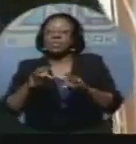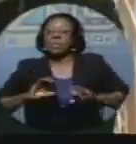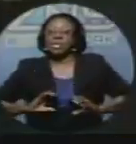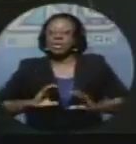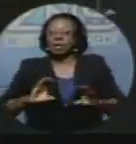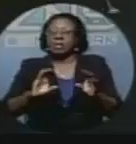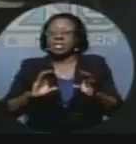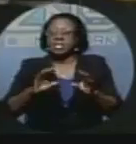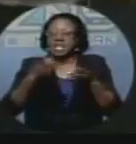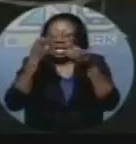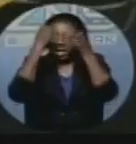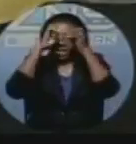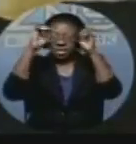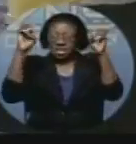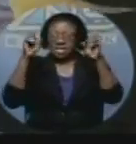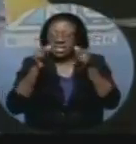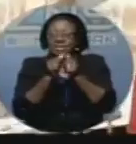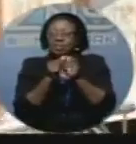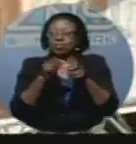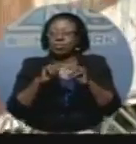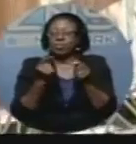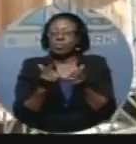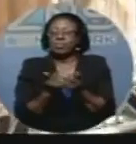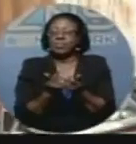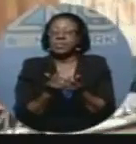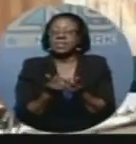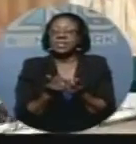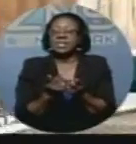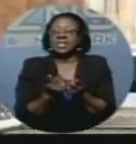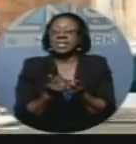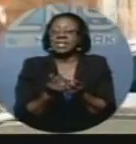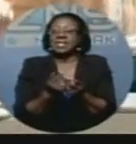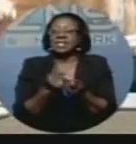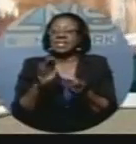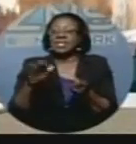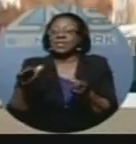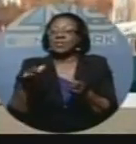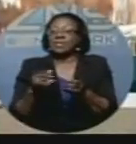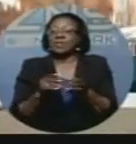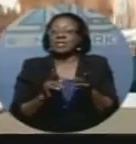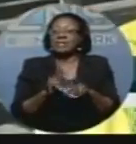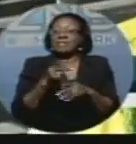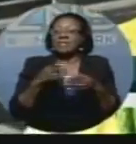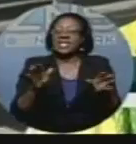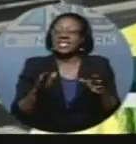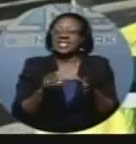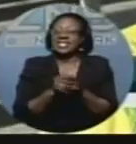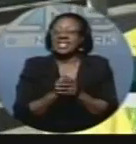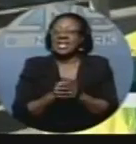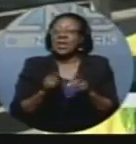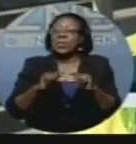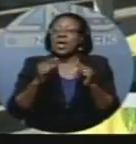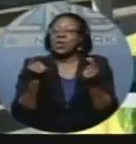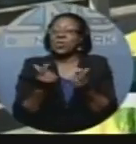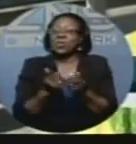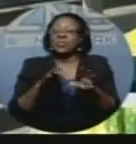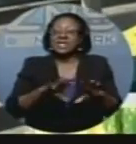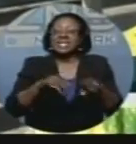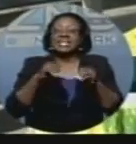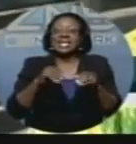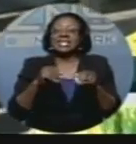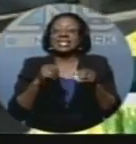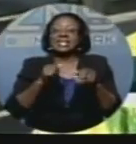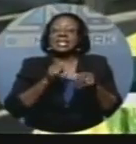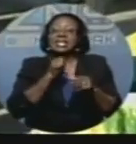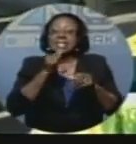his disability, Zach Pollock was determined to cross the line, and he wanted to do it in style. We're a group that takes disabled